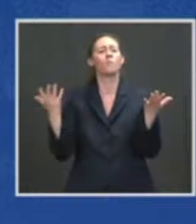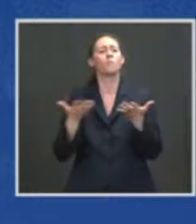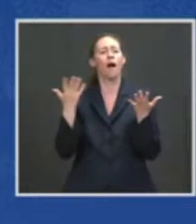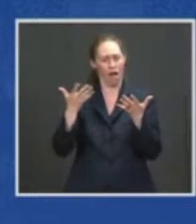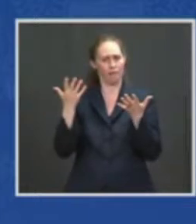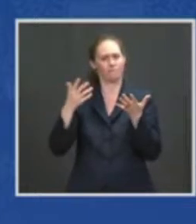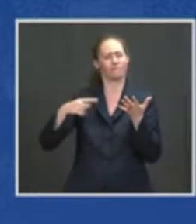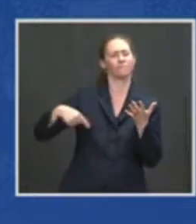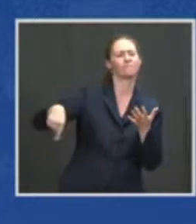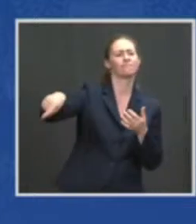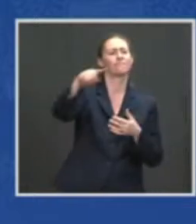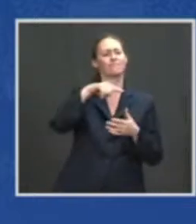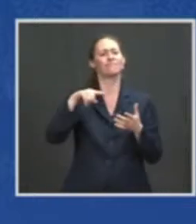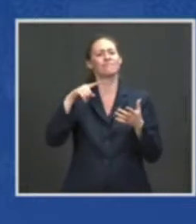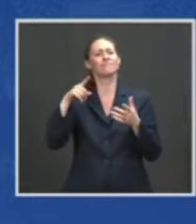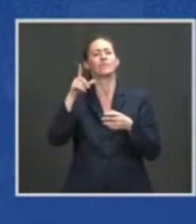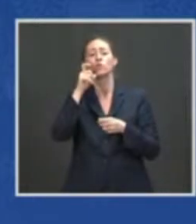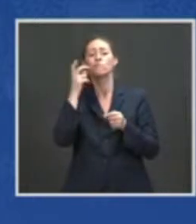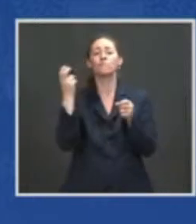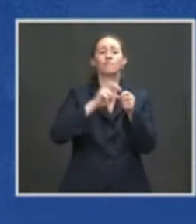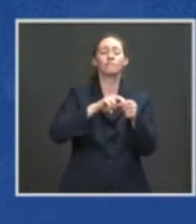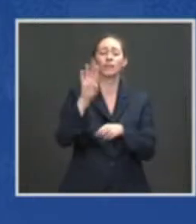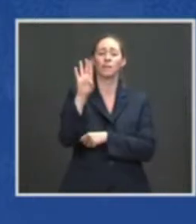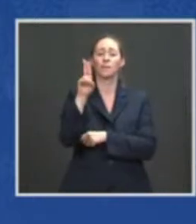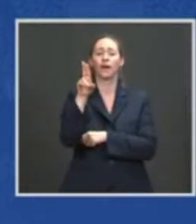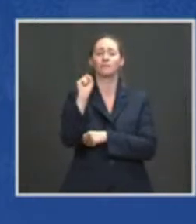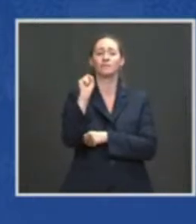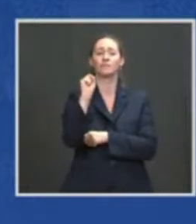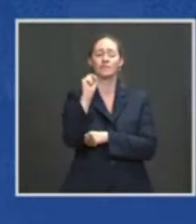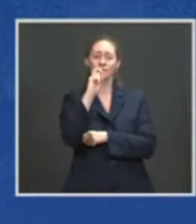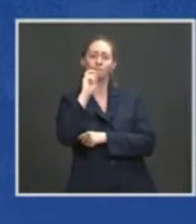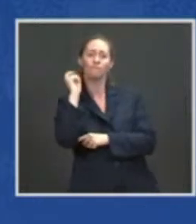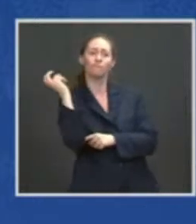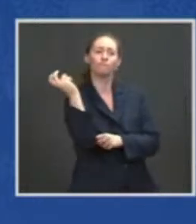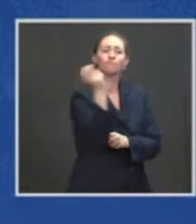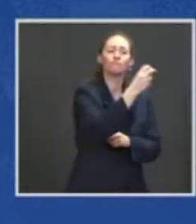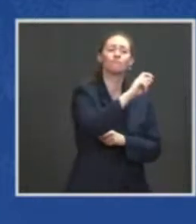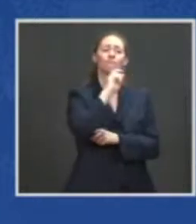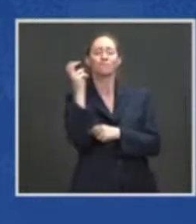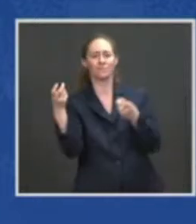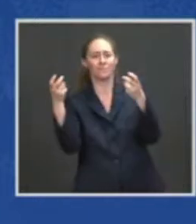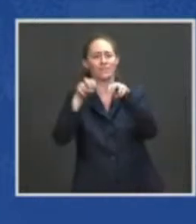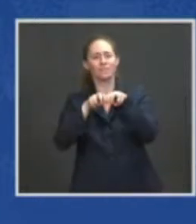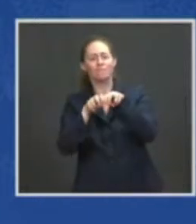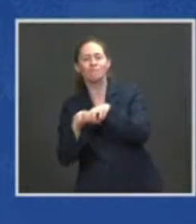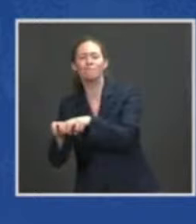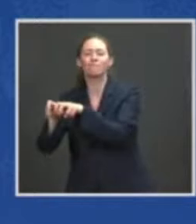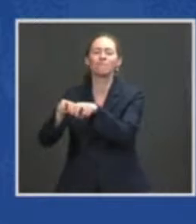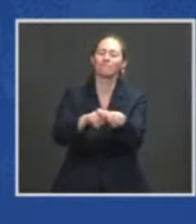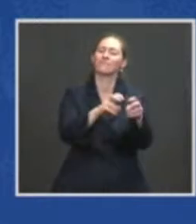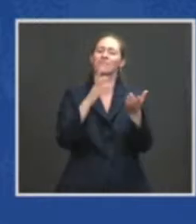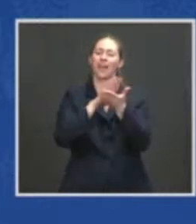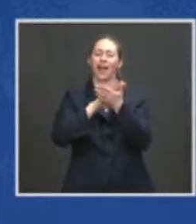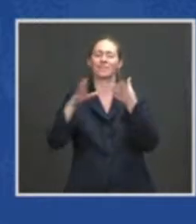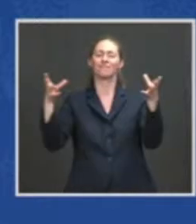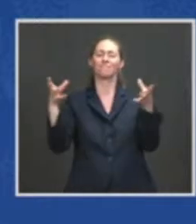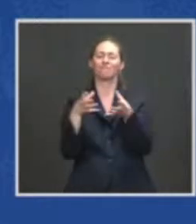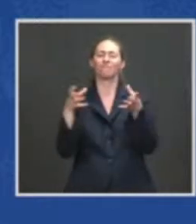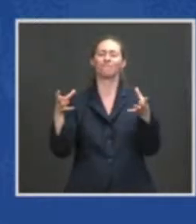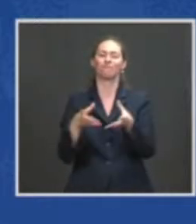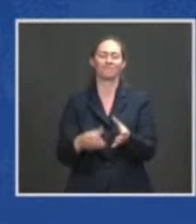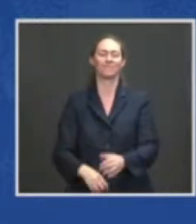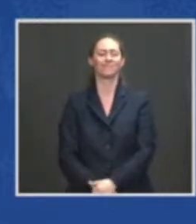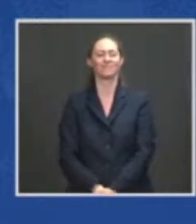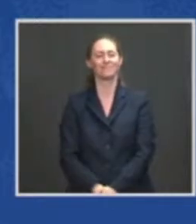ride a bus again with another guy. You're awful nice to be here. The only thing worse for an elected official